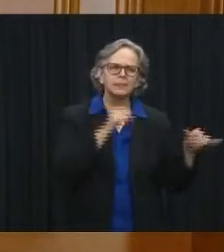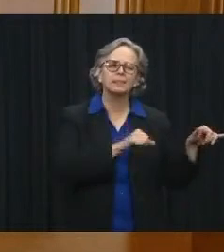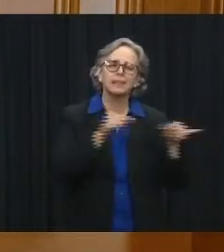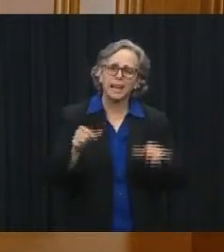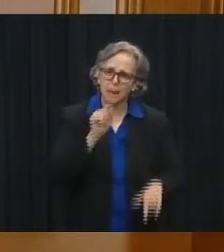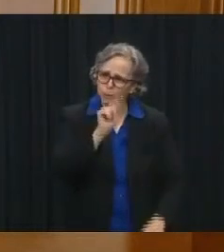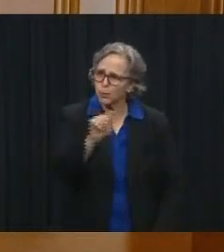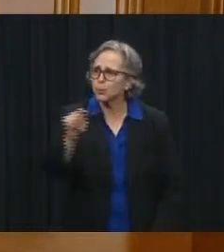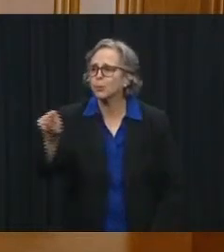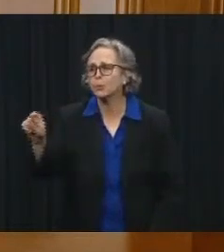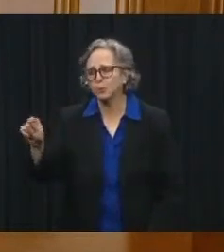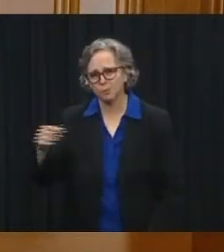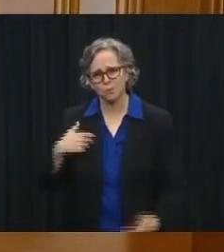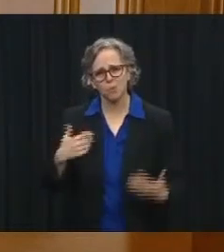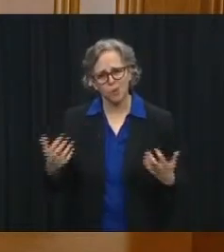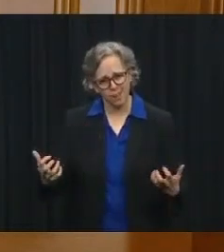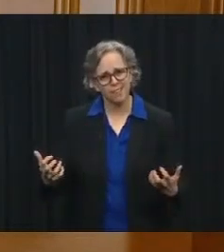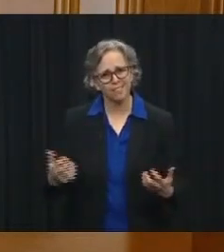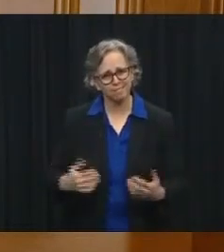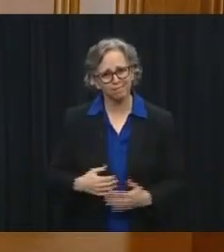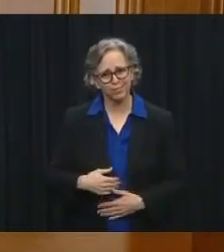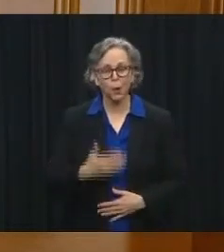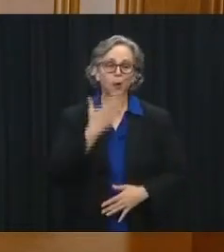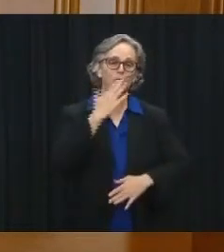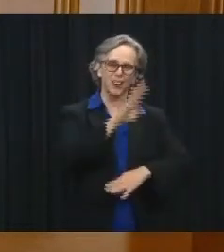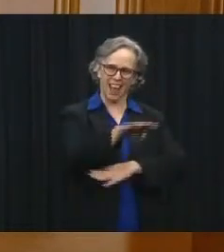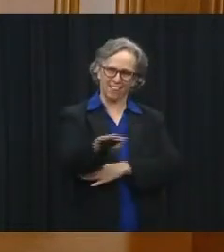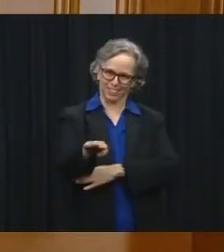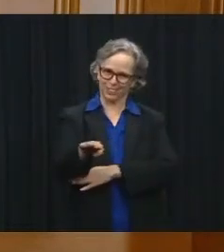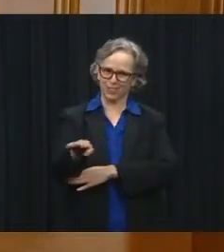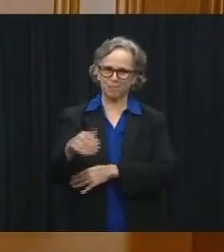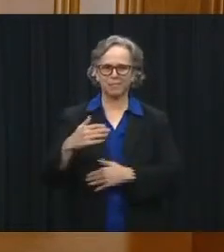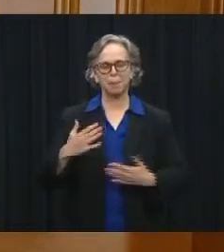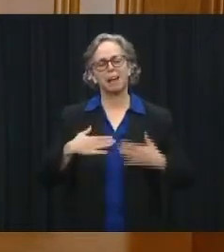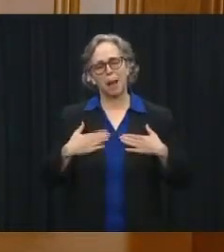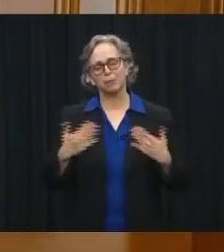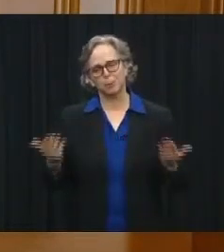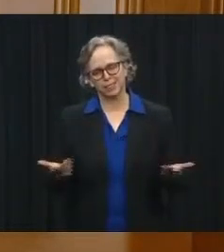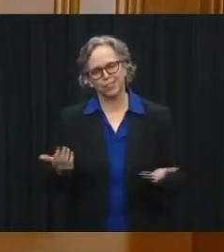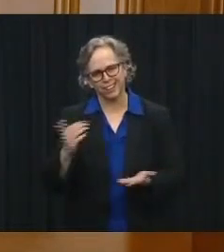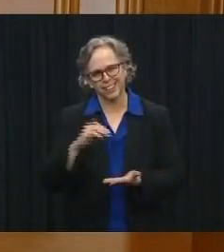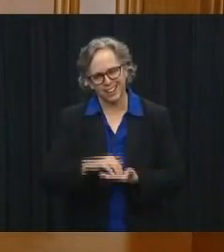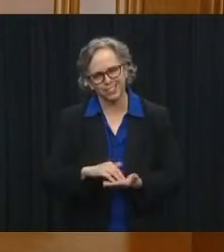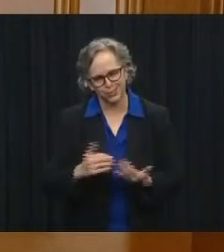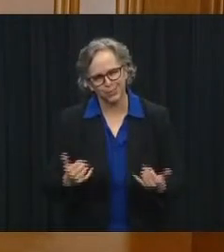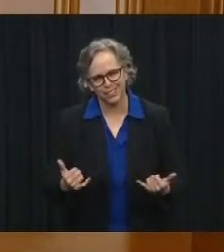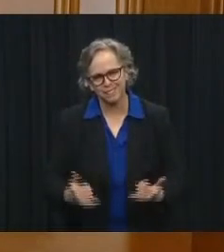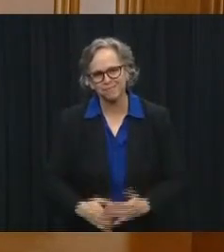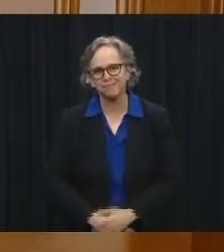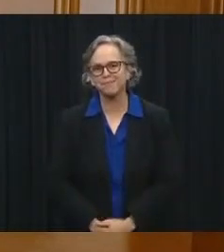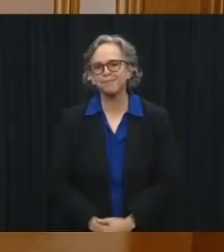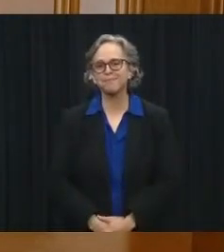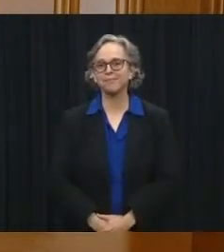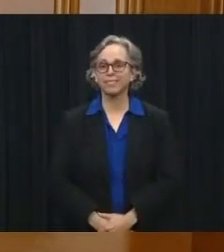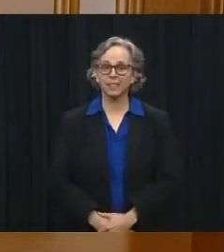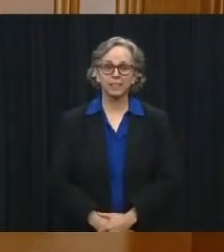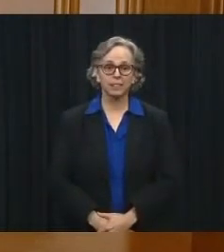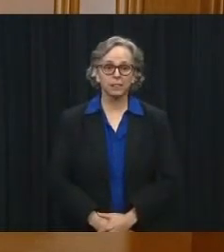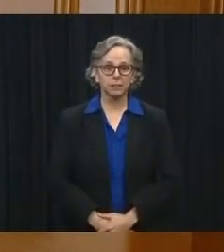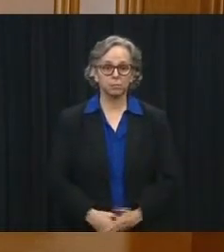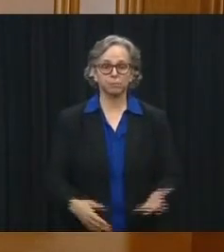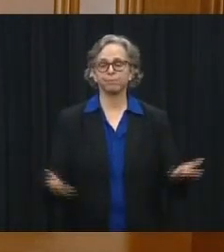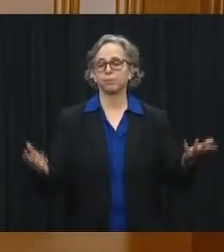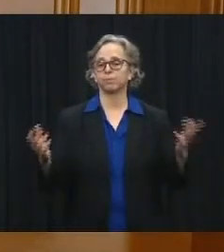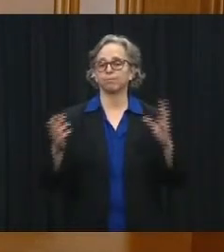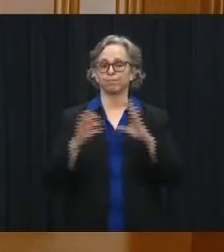good afternoon. Good to be with all of you again. Let me start with childcare. We talked a little